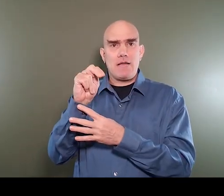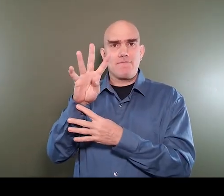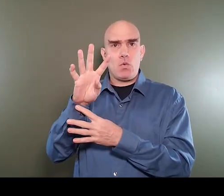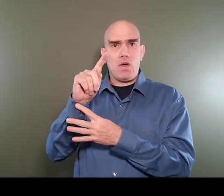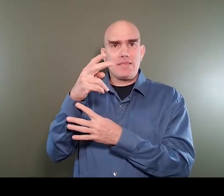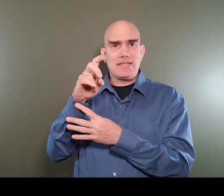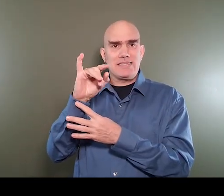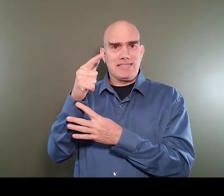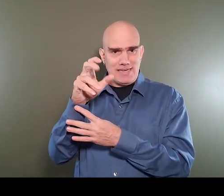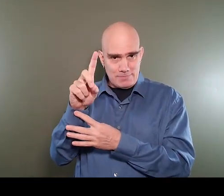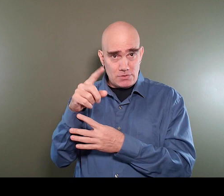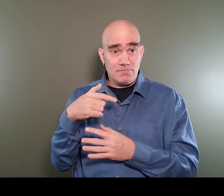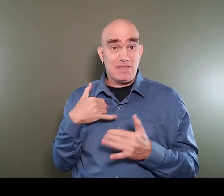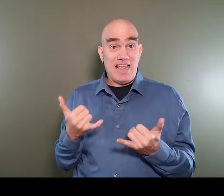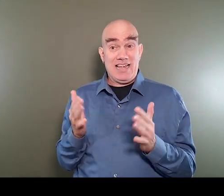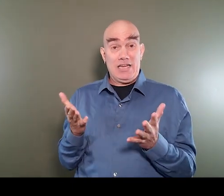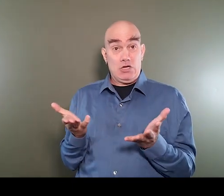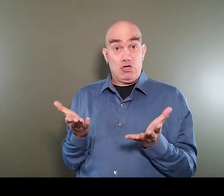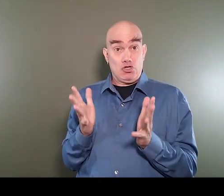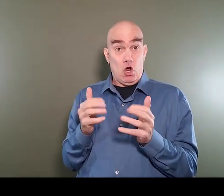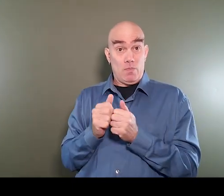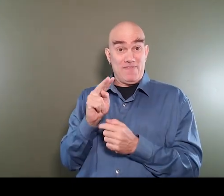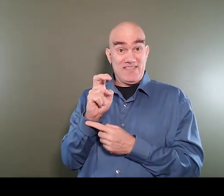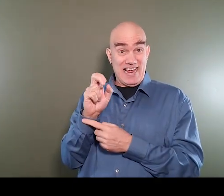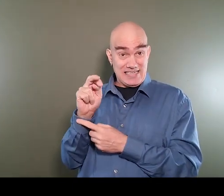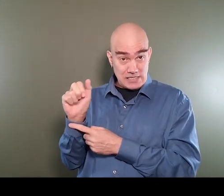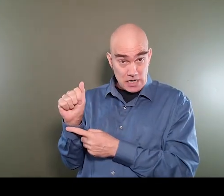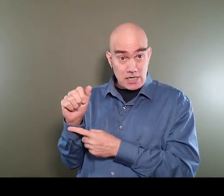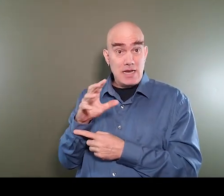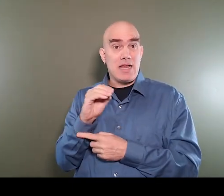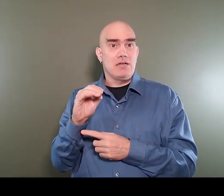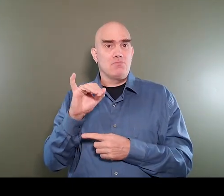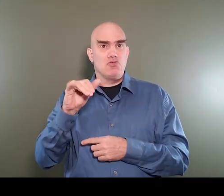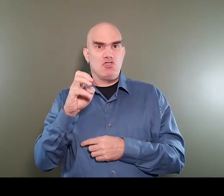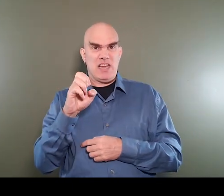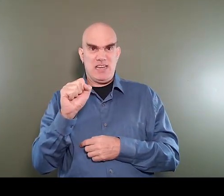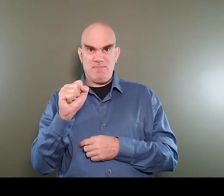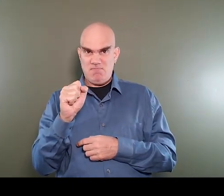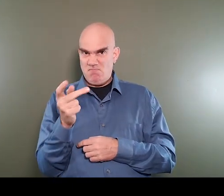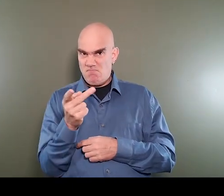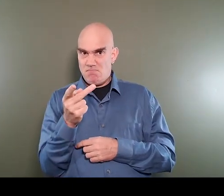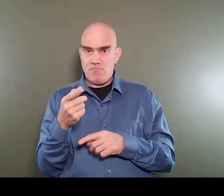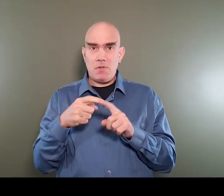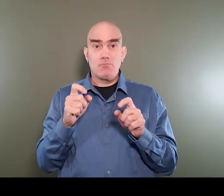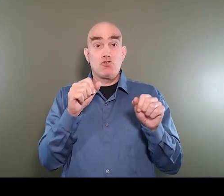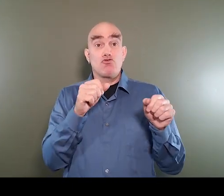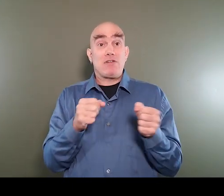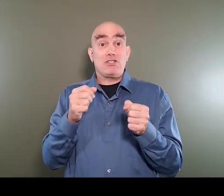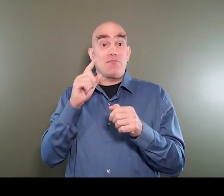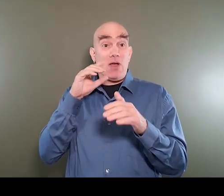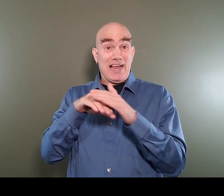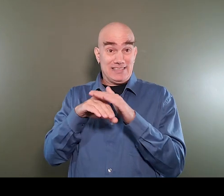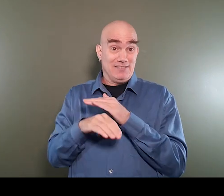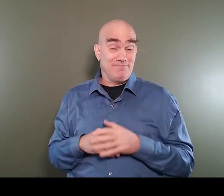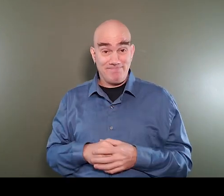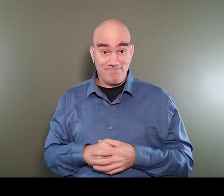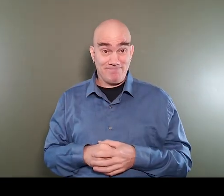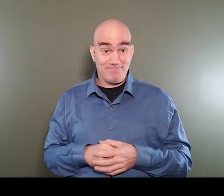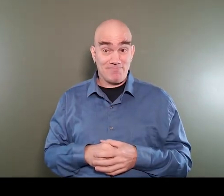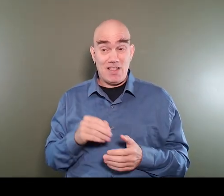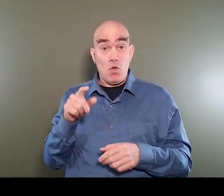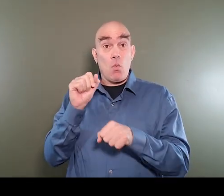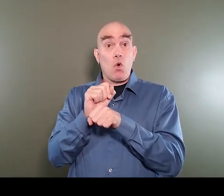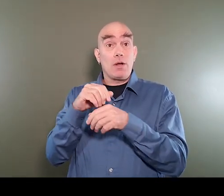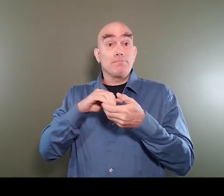Fun for the Disabled. I am here talking with Vanessa Harris and James Kenniff from Strategy